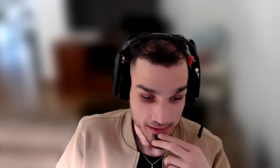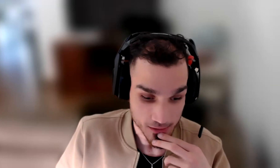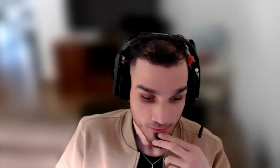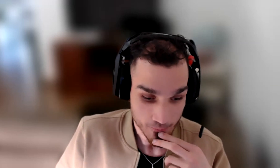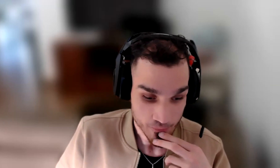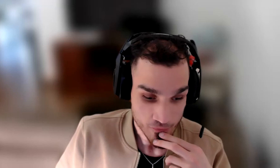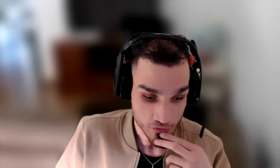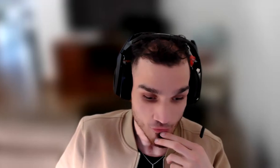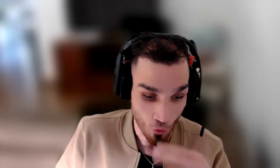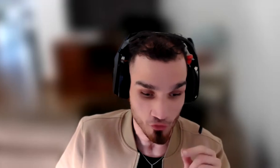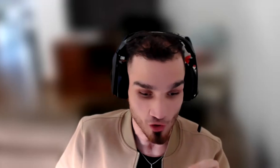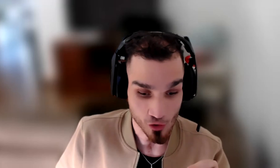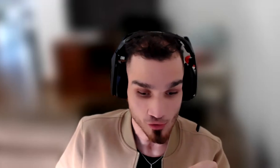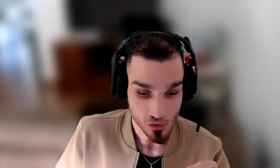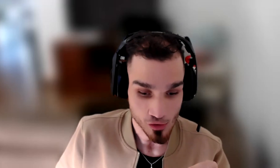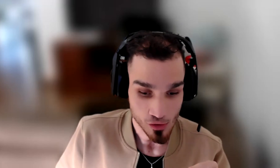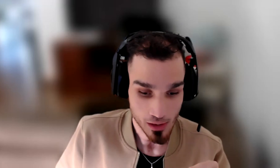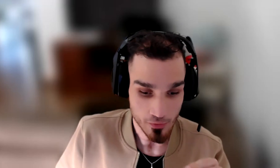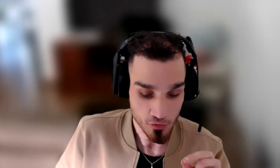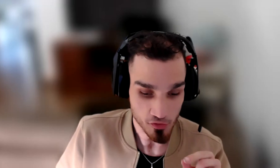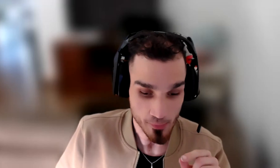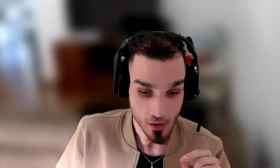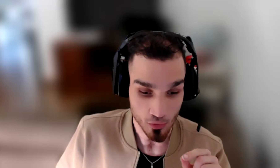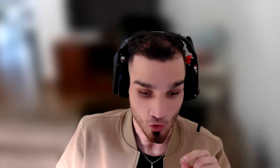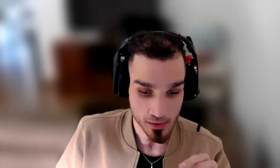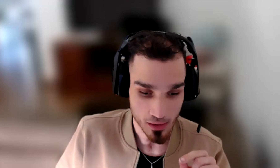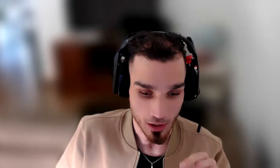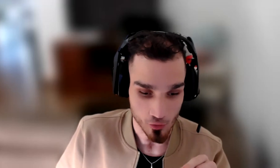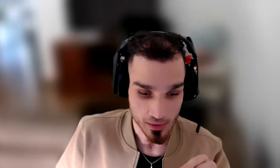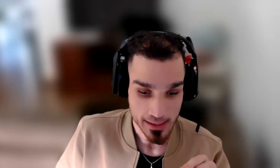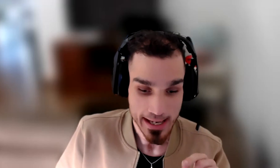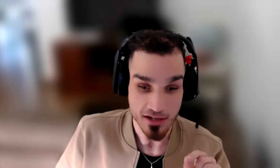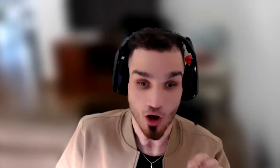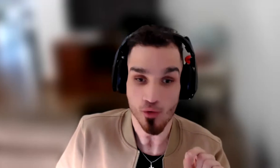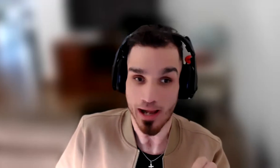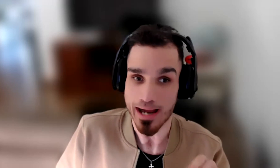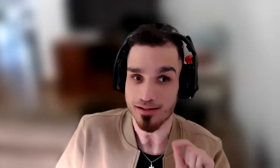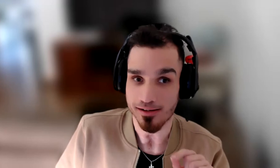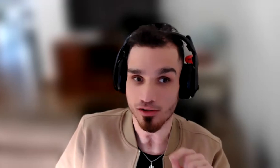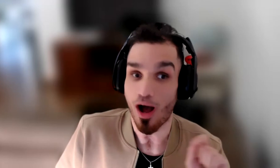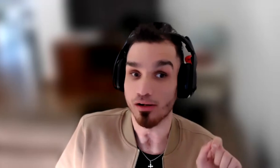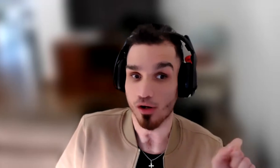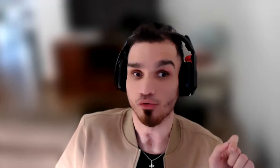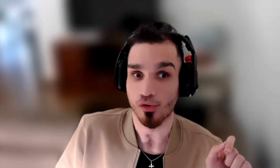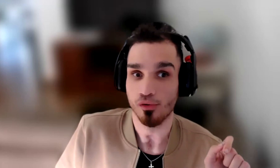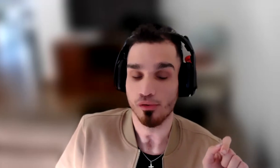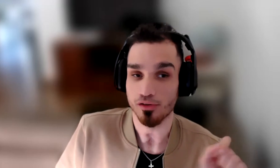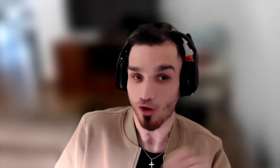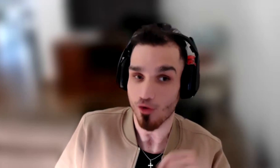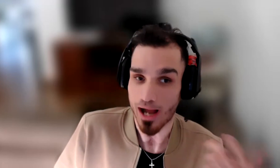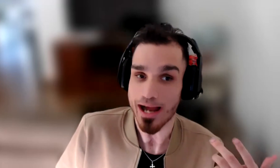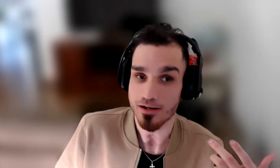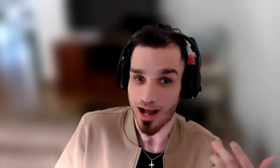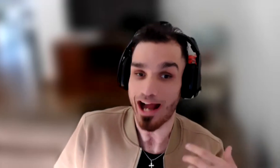I think also, and this is something that I'm learning currently, it's okay to get diagnosed.